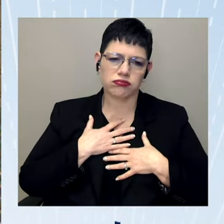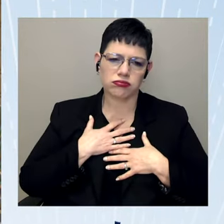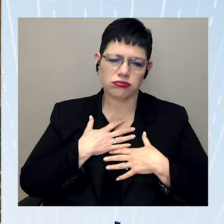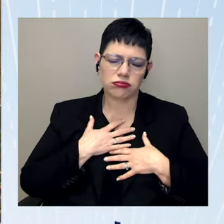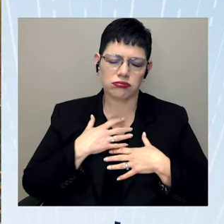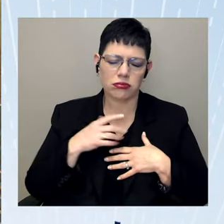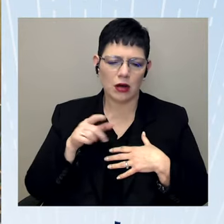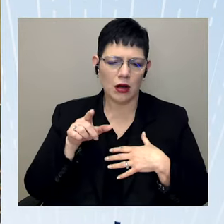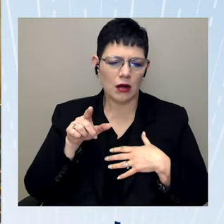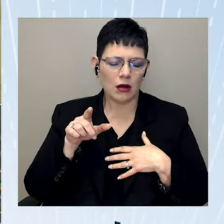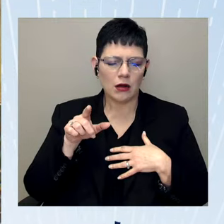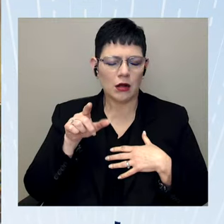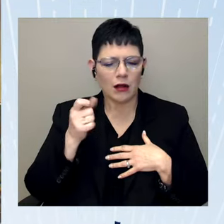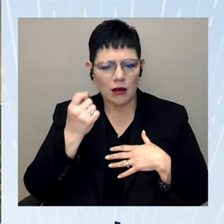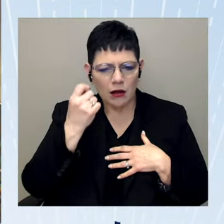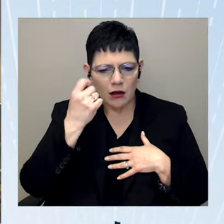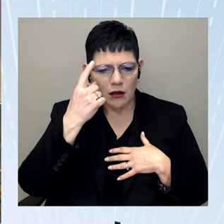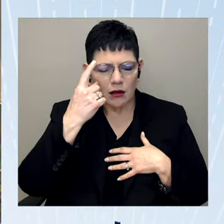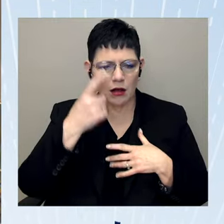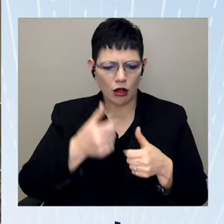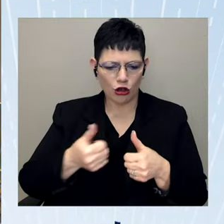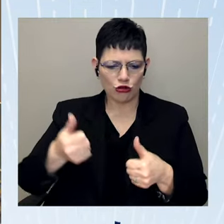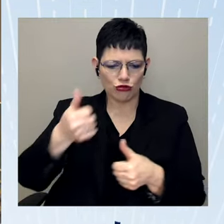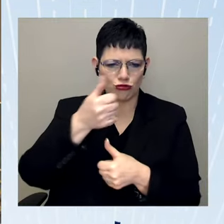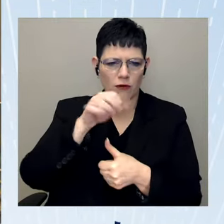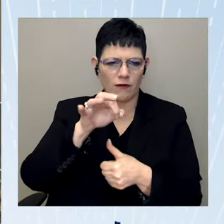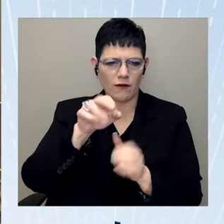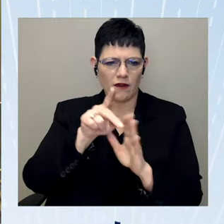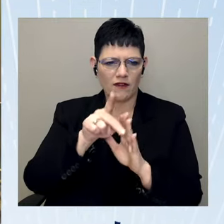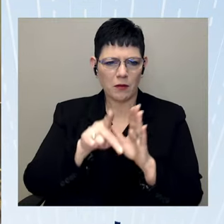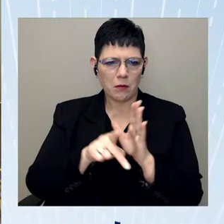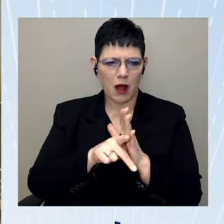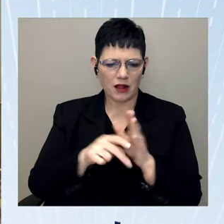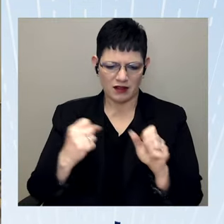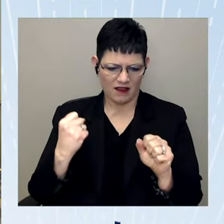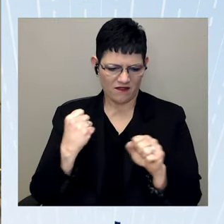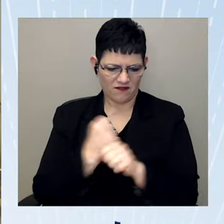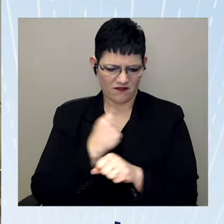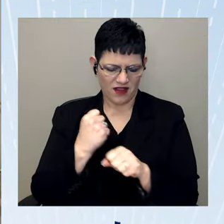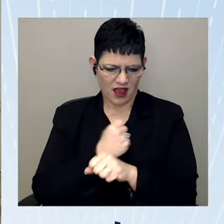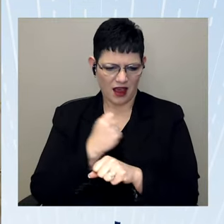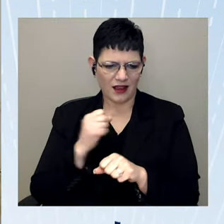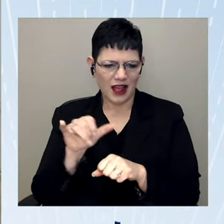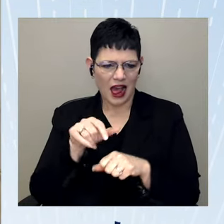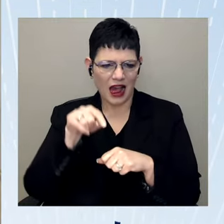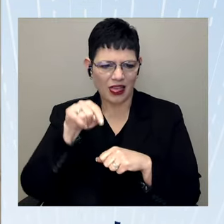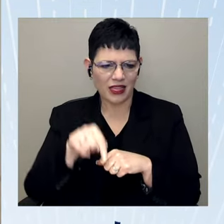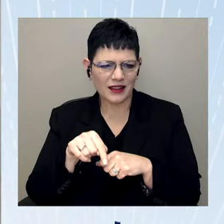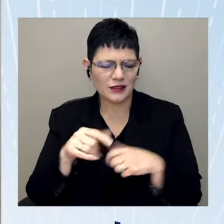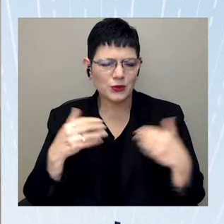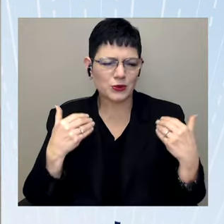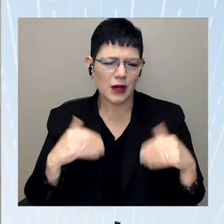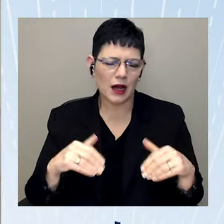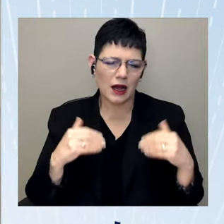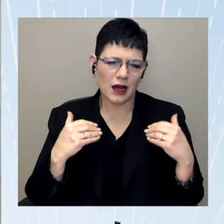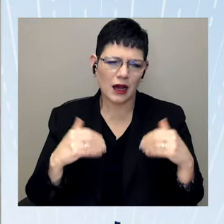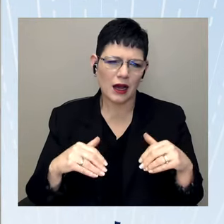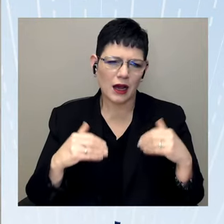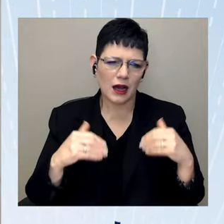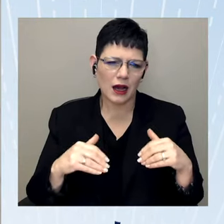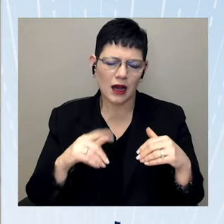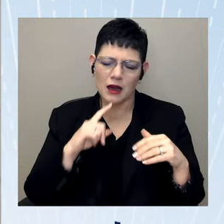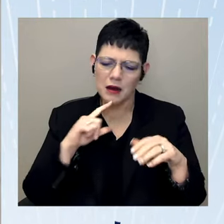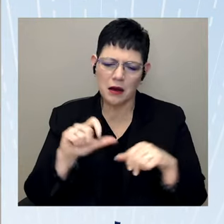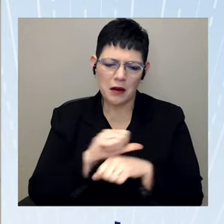the chief of policy fighting like this and making sure that we take it way over the